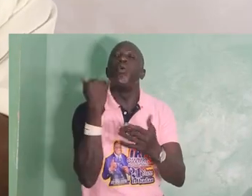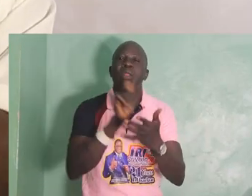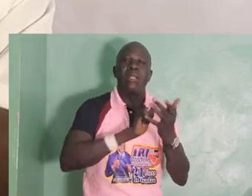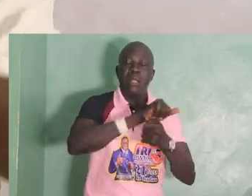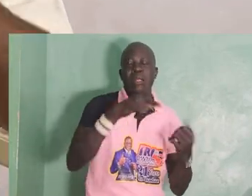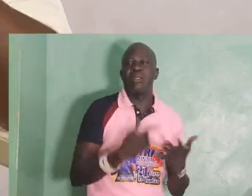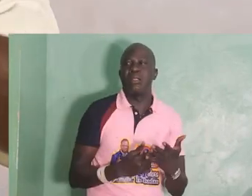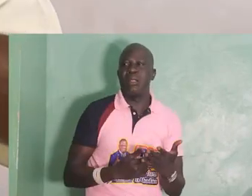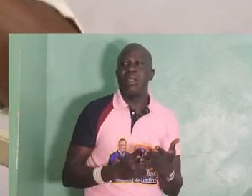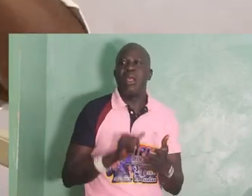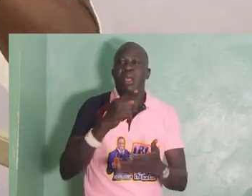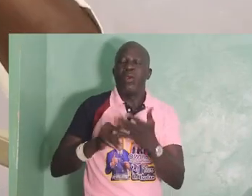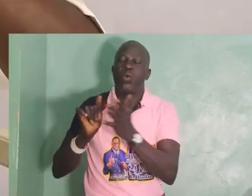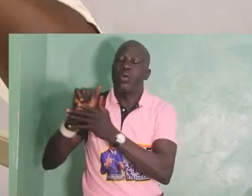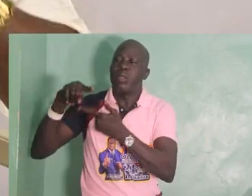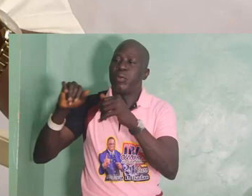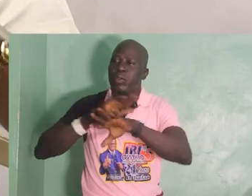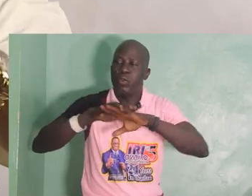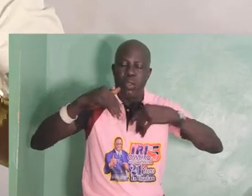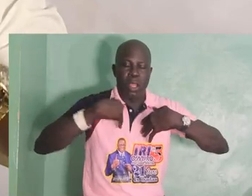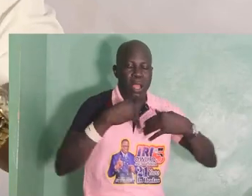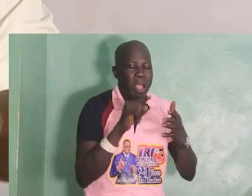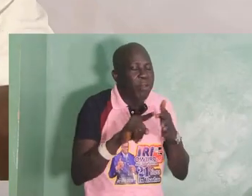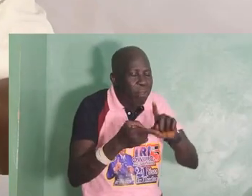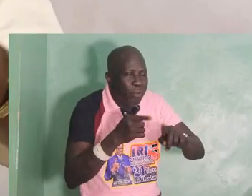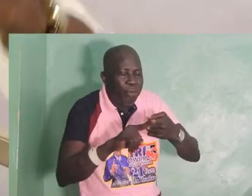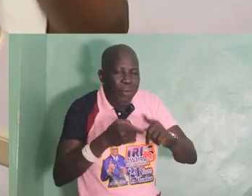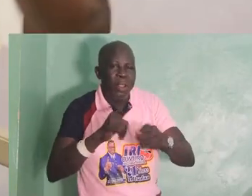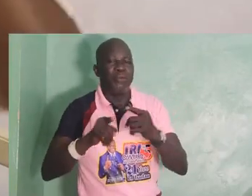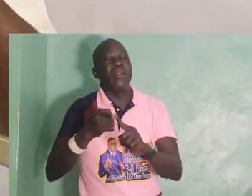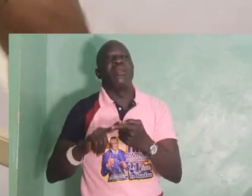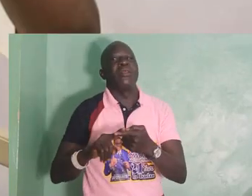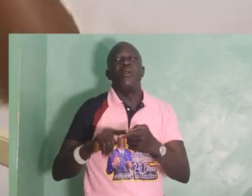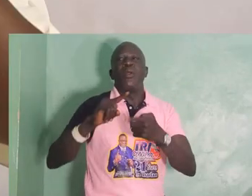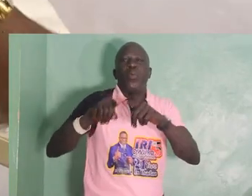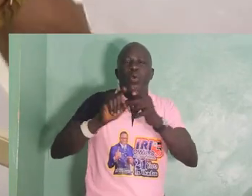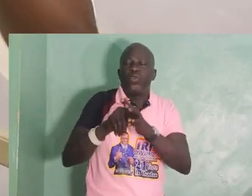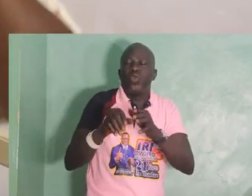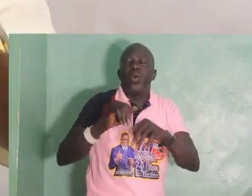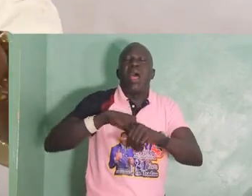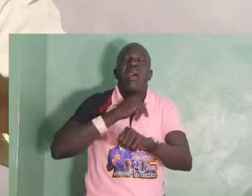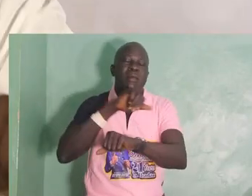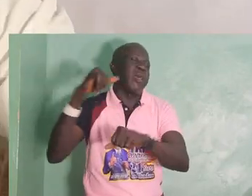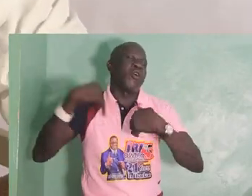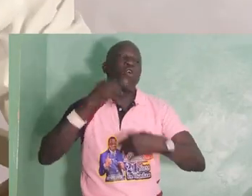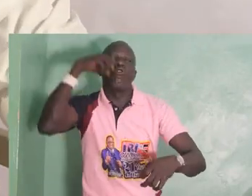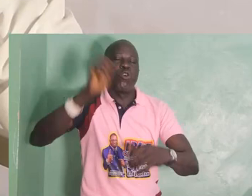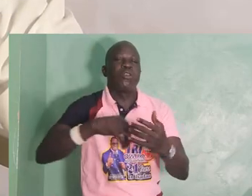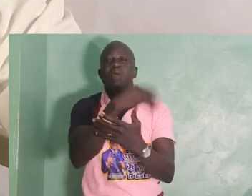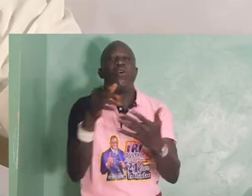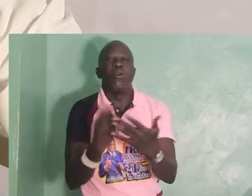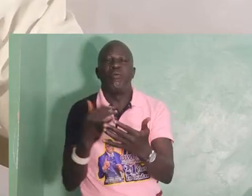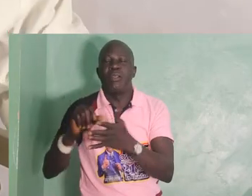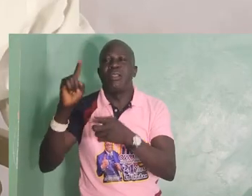What about that? So, oh, re ki se pe o ni lore bo. It's not that you don't have friends. O ma na ni se gidi gidi. Cause a lot of wahala.